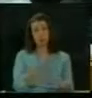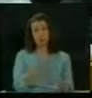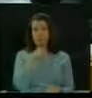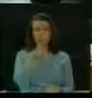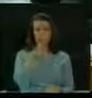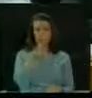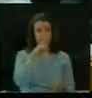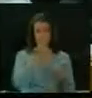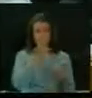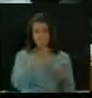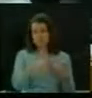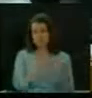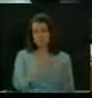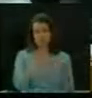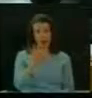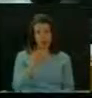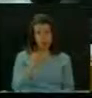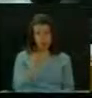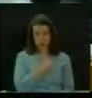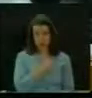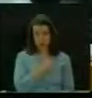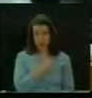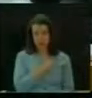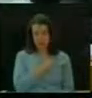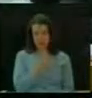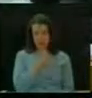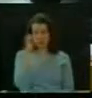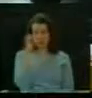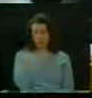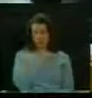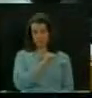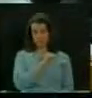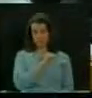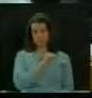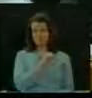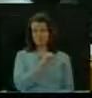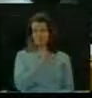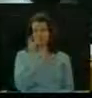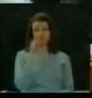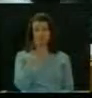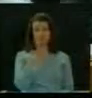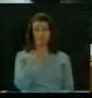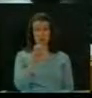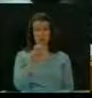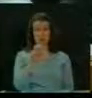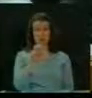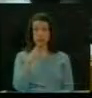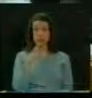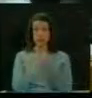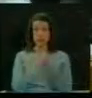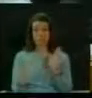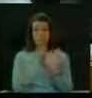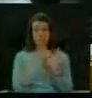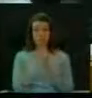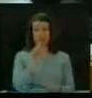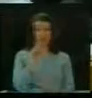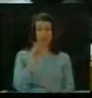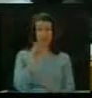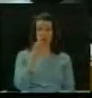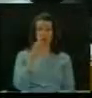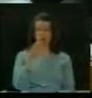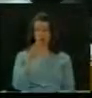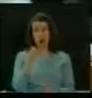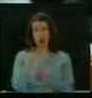haven't talked with all 9 members, primarily because Mr. Owings told us that that might be a violation of the Sunshine Law at our very first